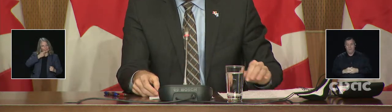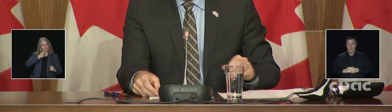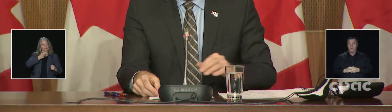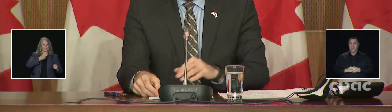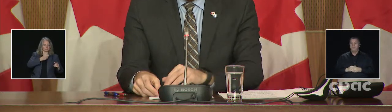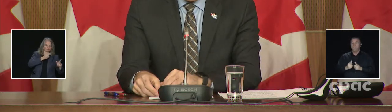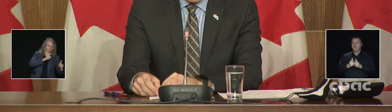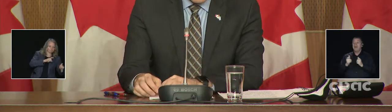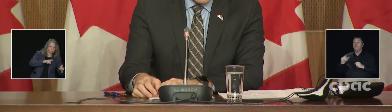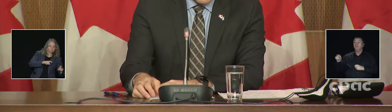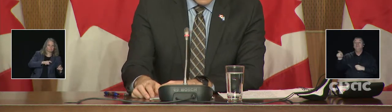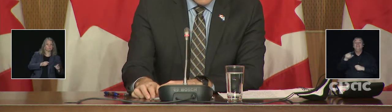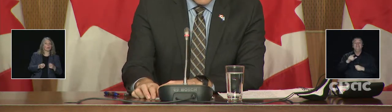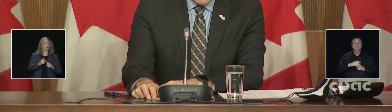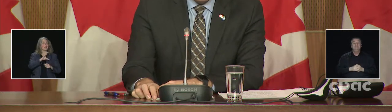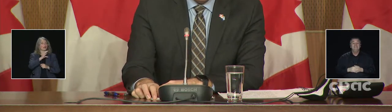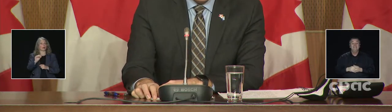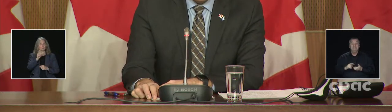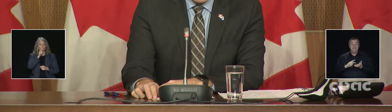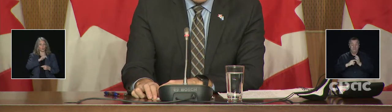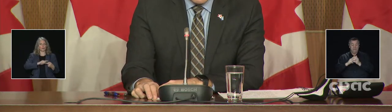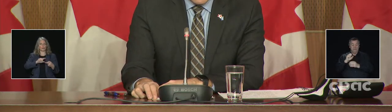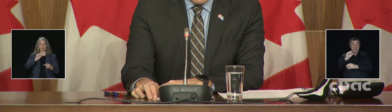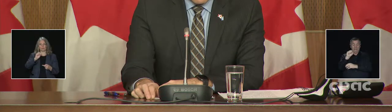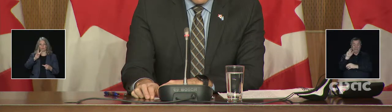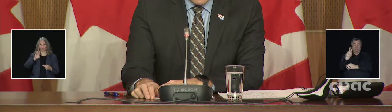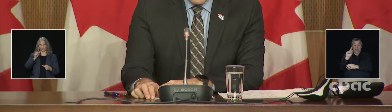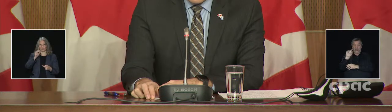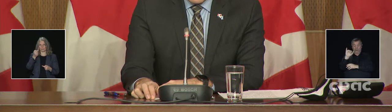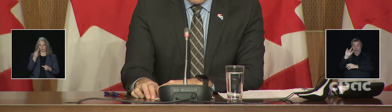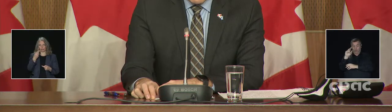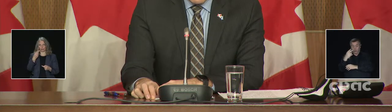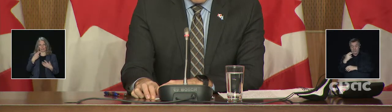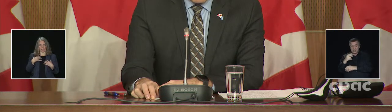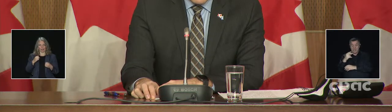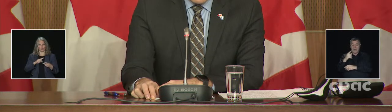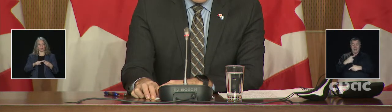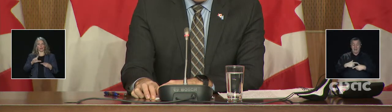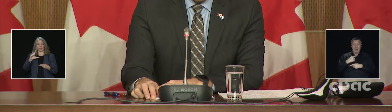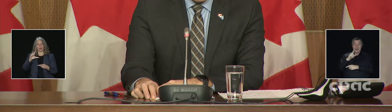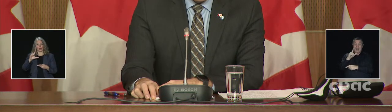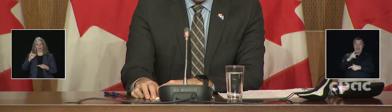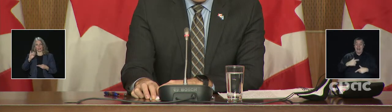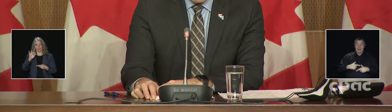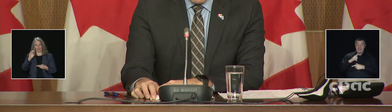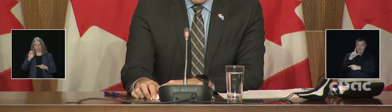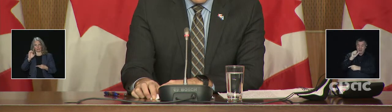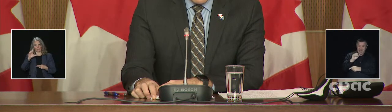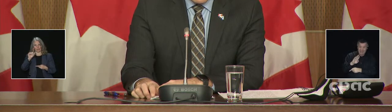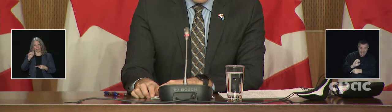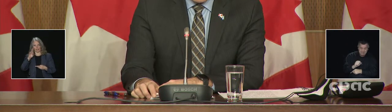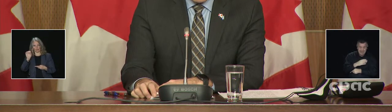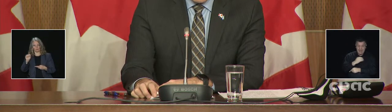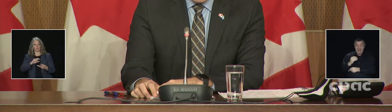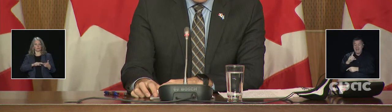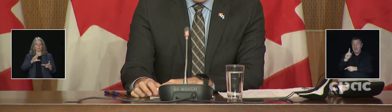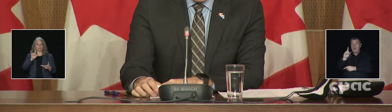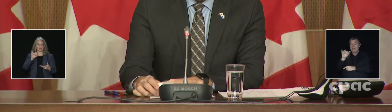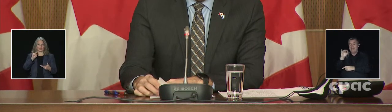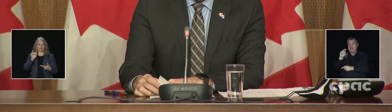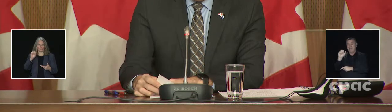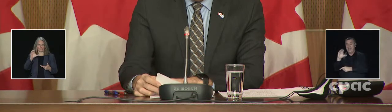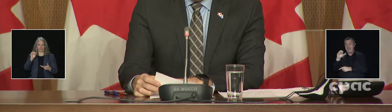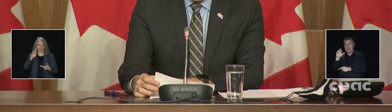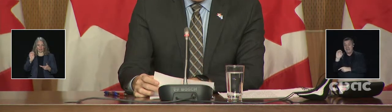companies include Switch Health, Life Labs, and Dynacare. Ces compagnies vont nous aider à augmenter notre capacité à tester les voyageurs